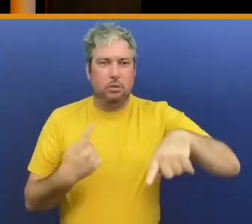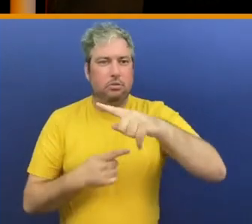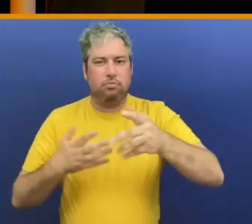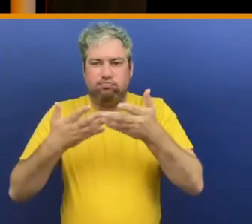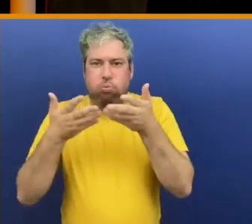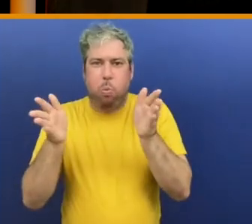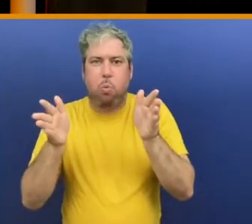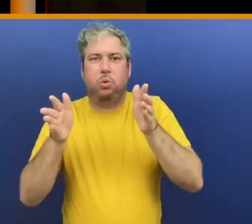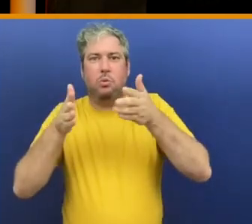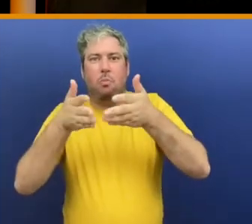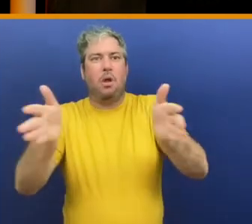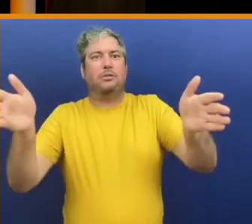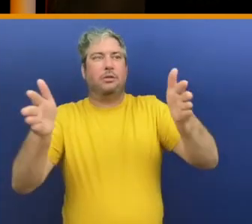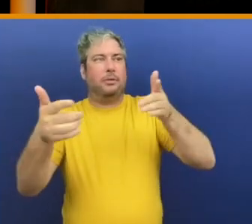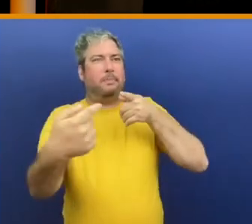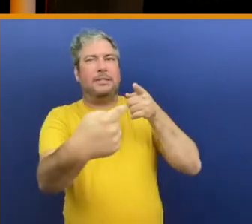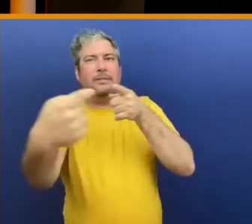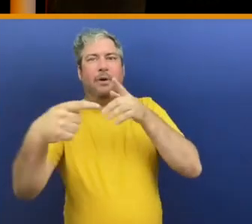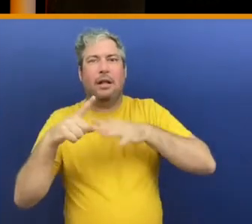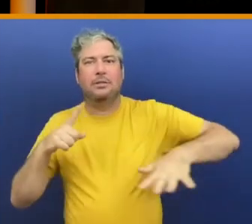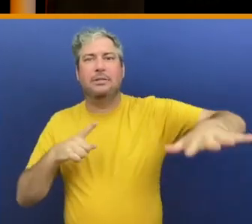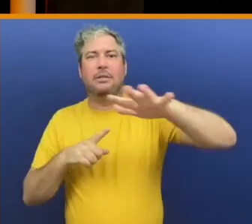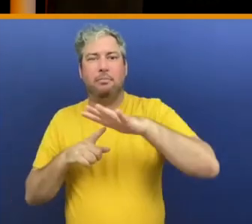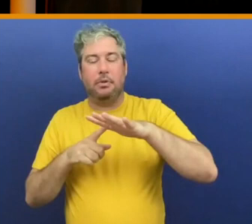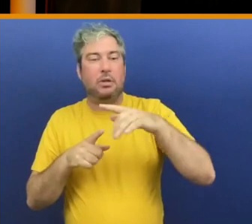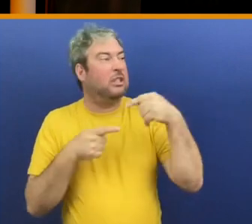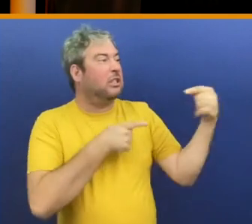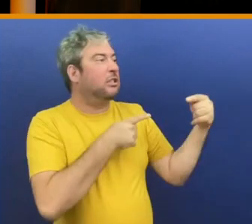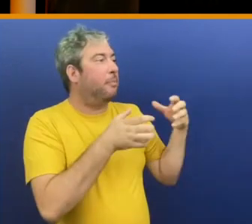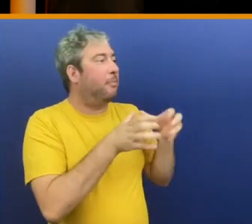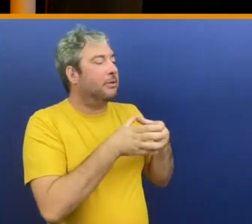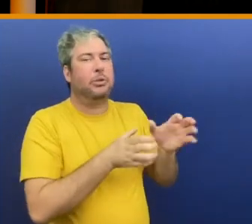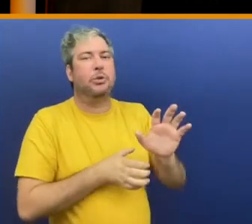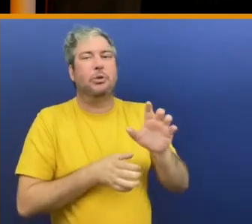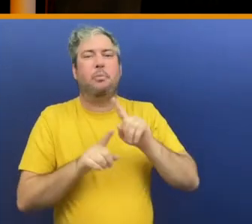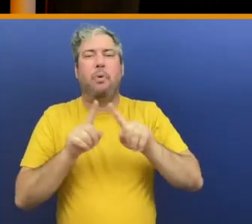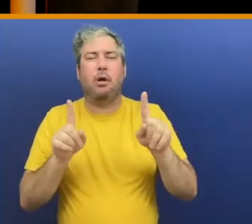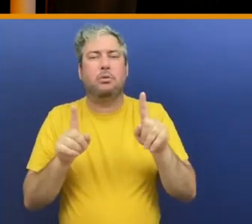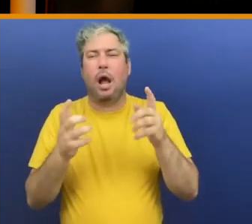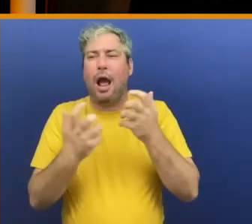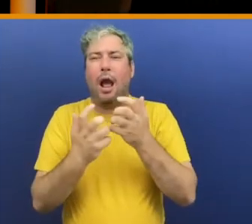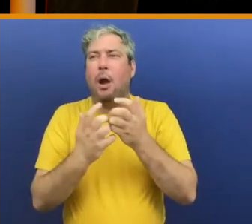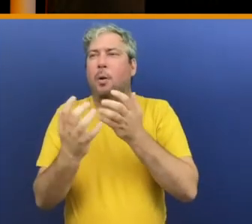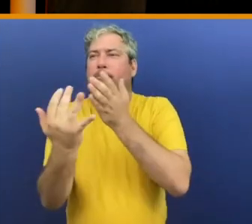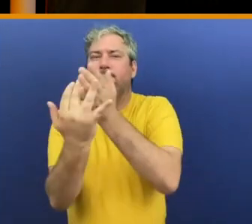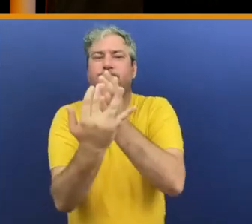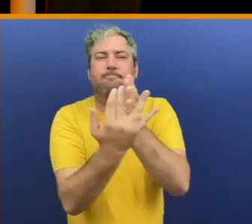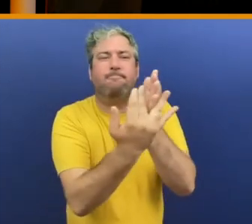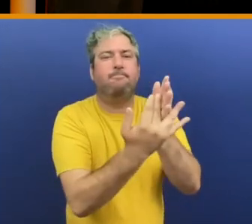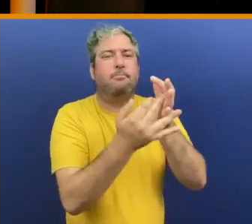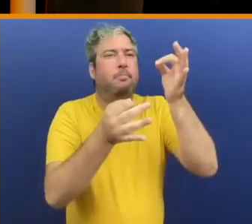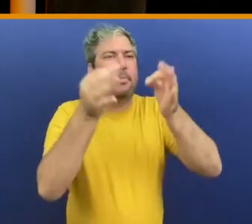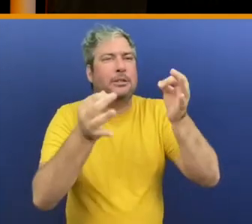other parties so much, but with other ways that people can be politically active and shape the world as they would like to see it. If